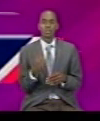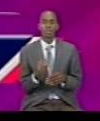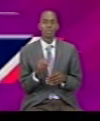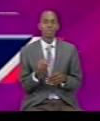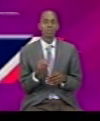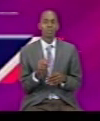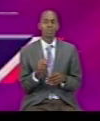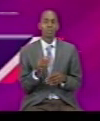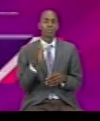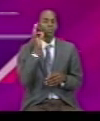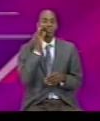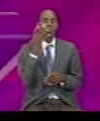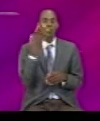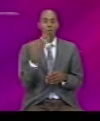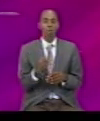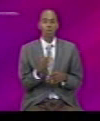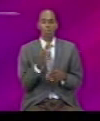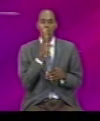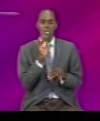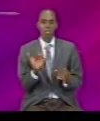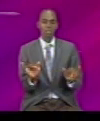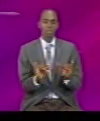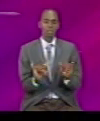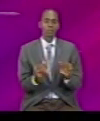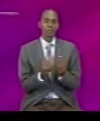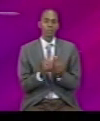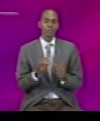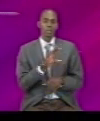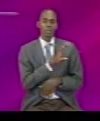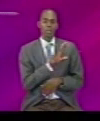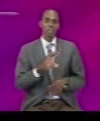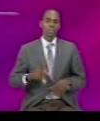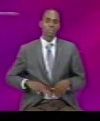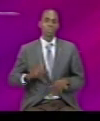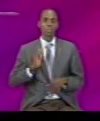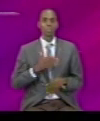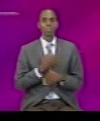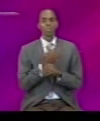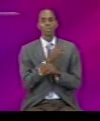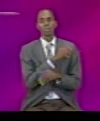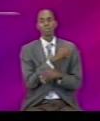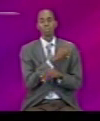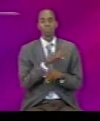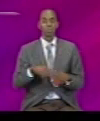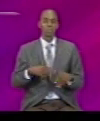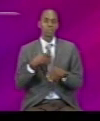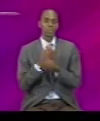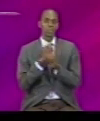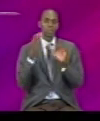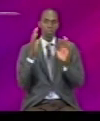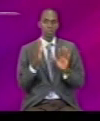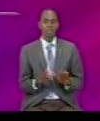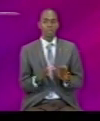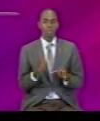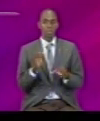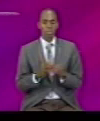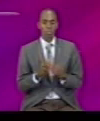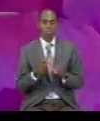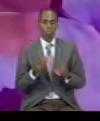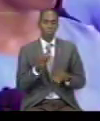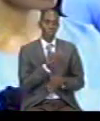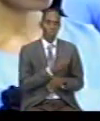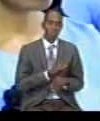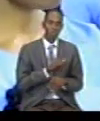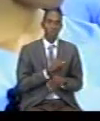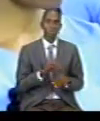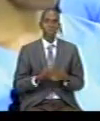be like our God. We want to be like the Savior in word, in action, in performance, in